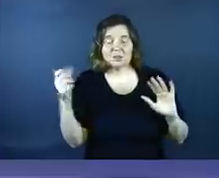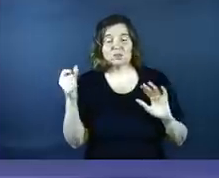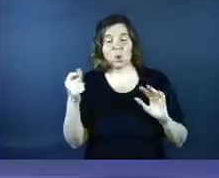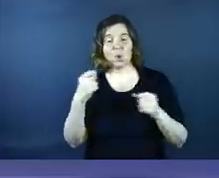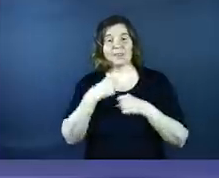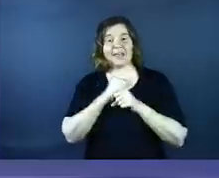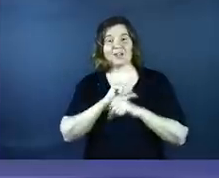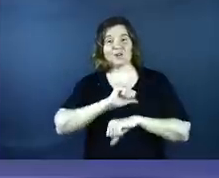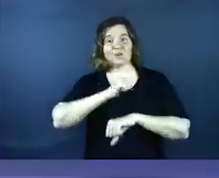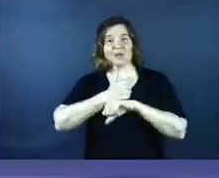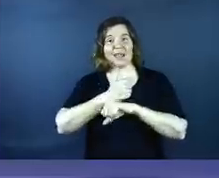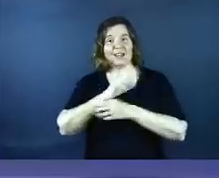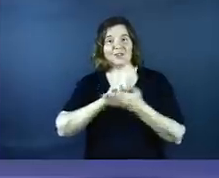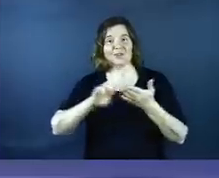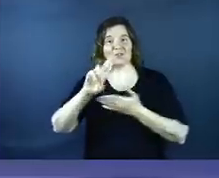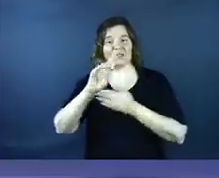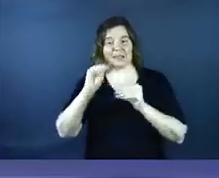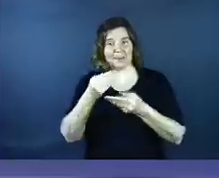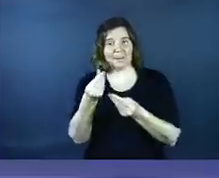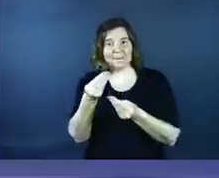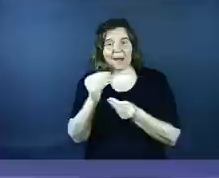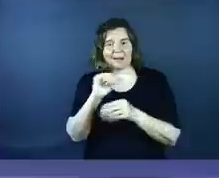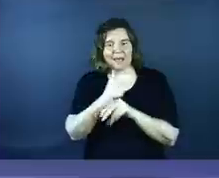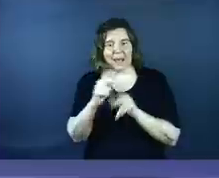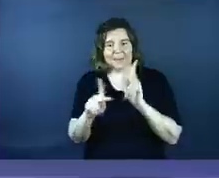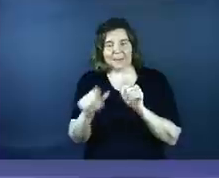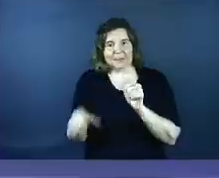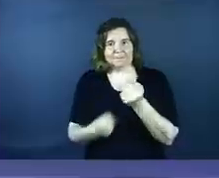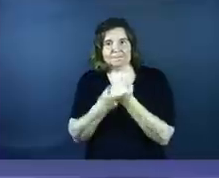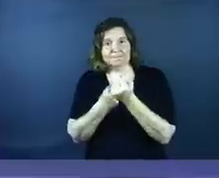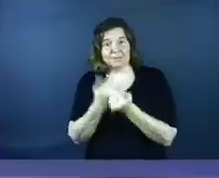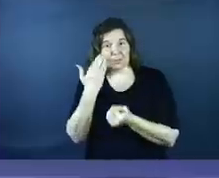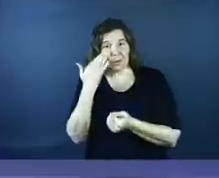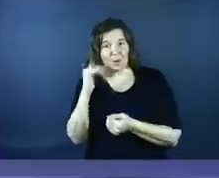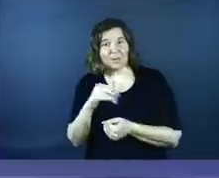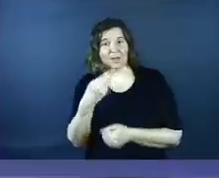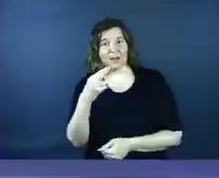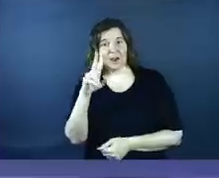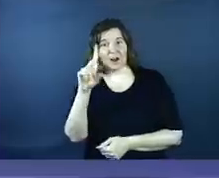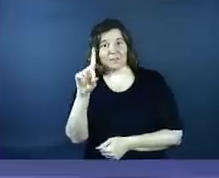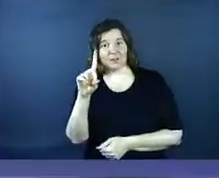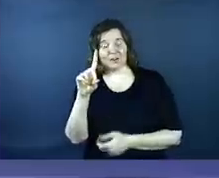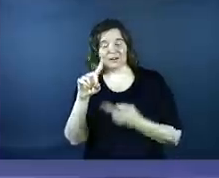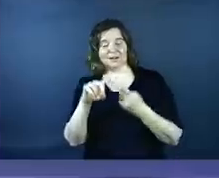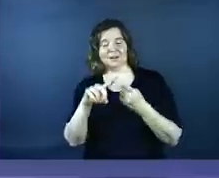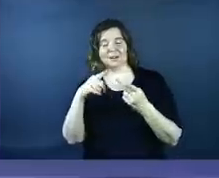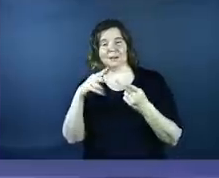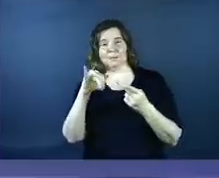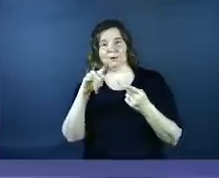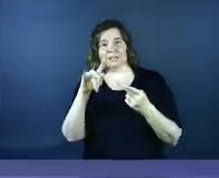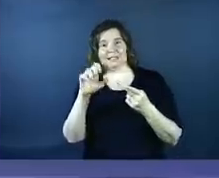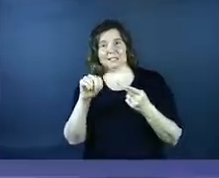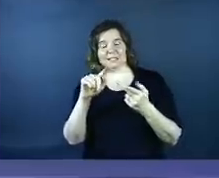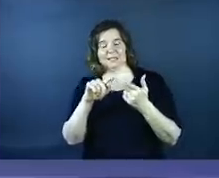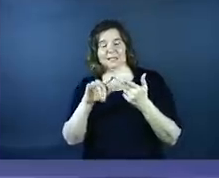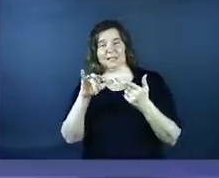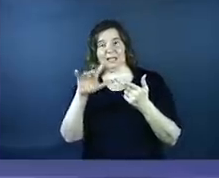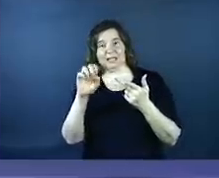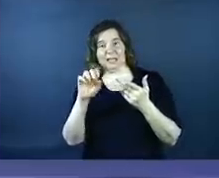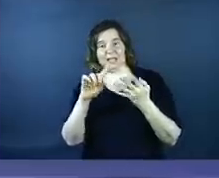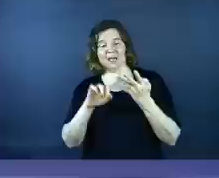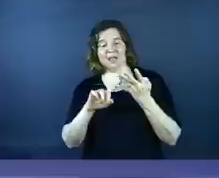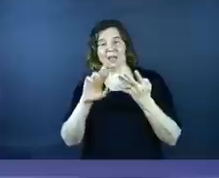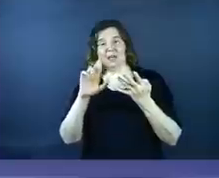they created the university. They put money and they put people behind it. Do you know that Harvard, Princeton, Yale, Dartmouth,